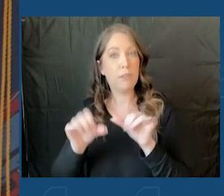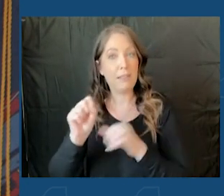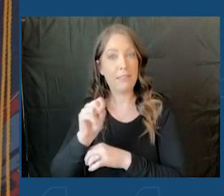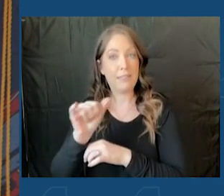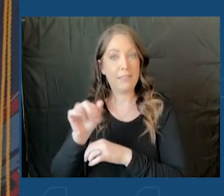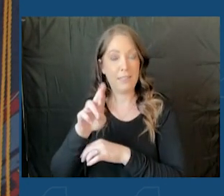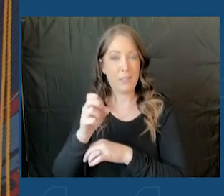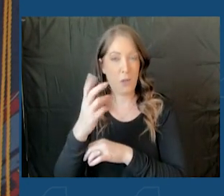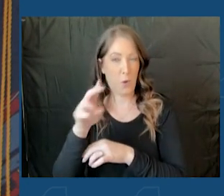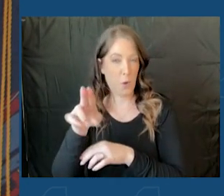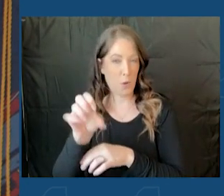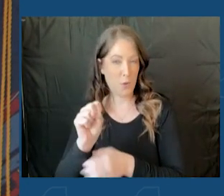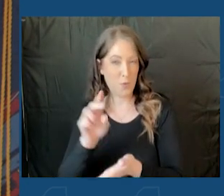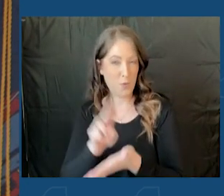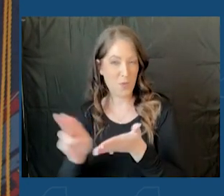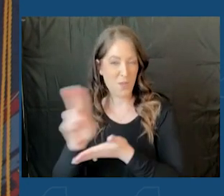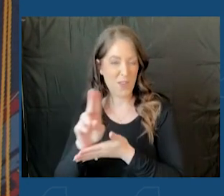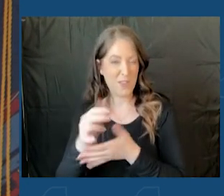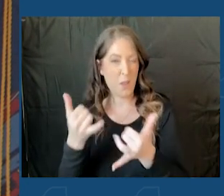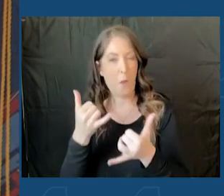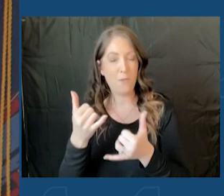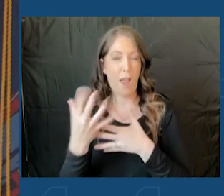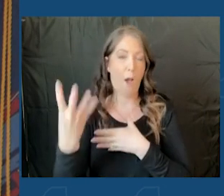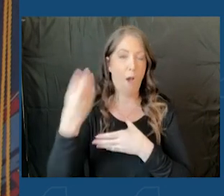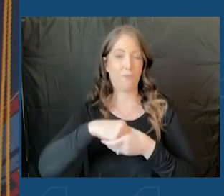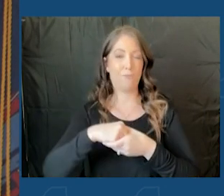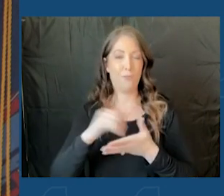us. So there you go.